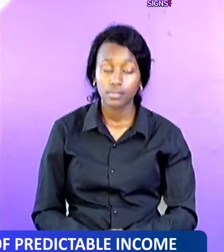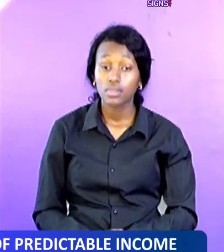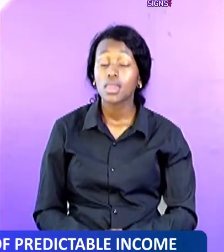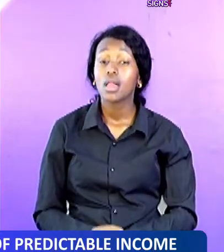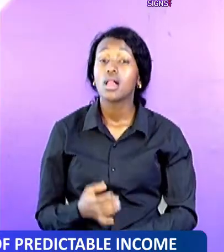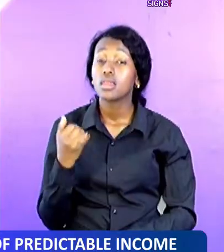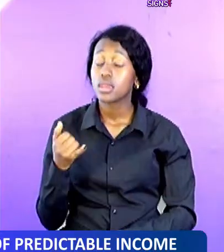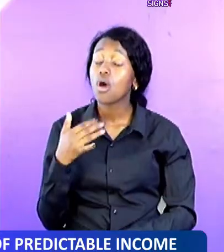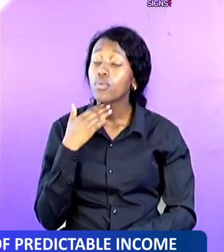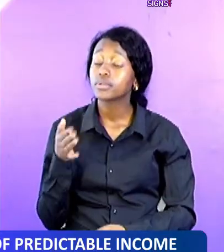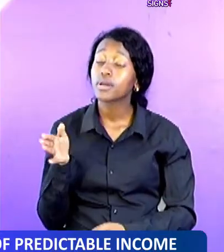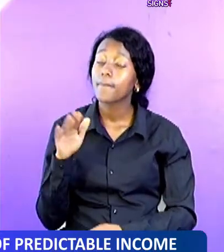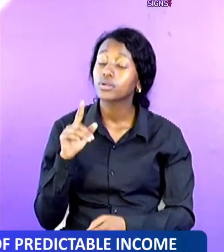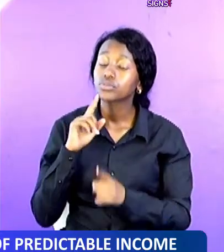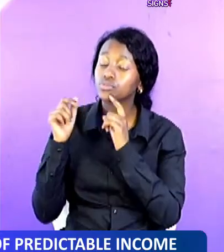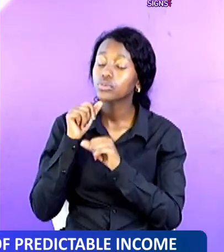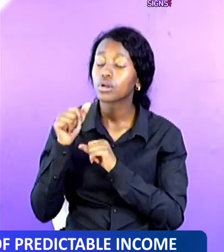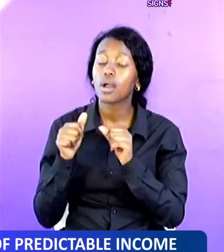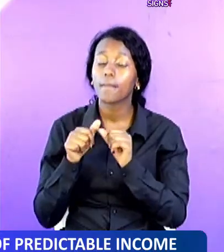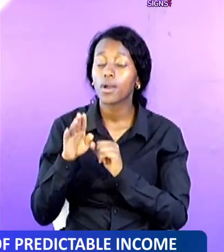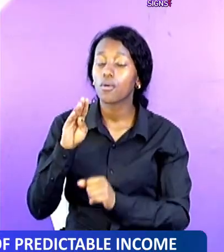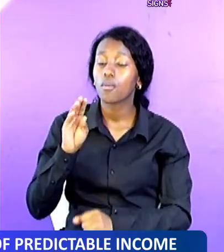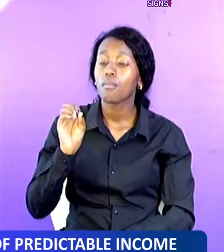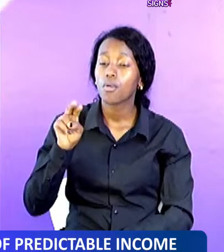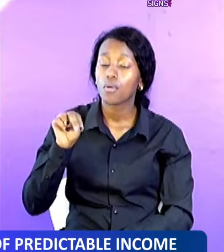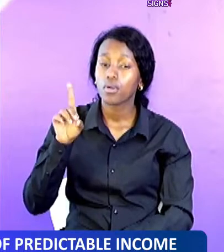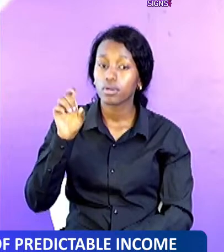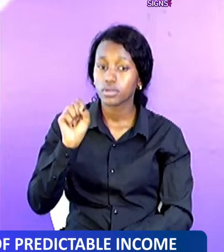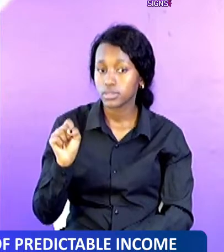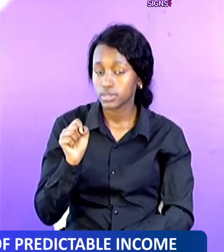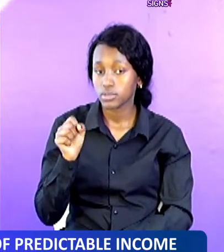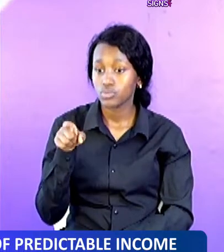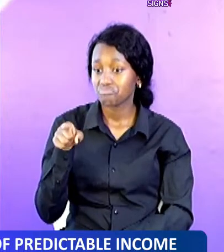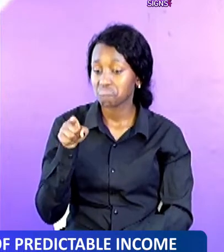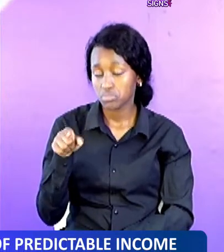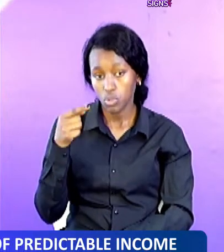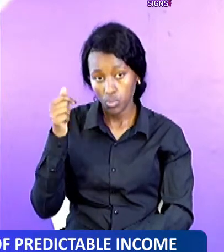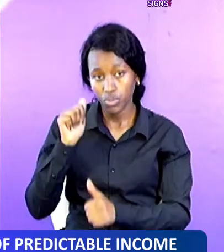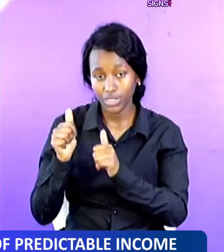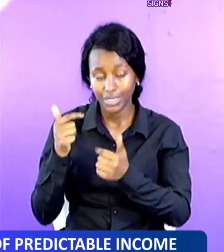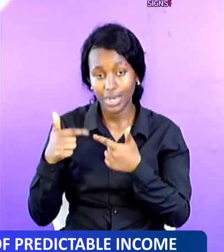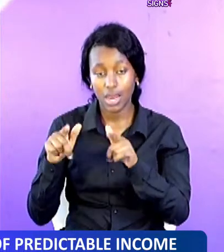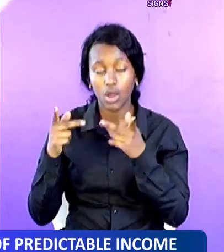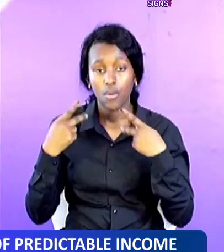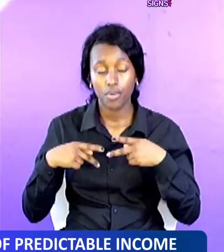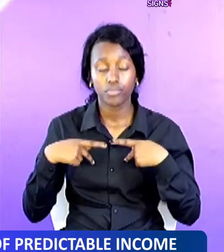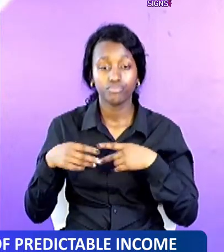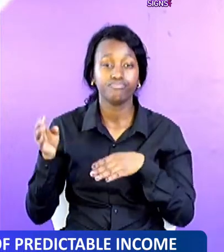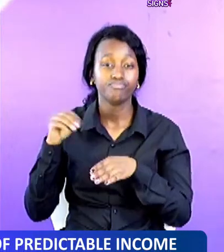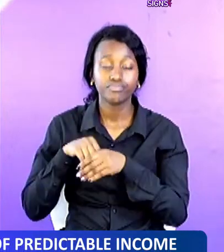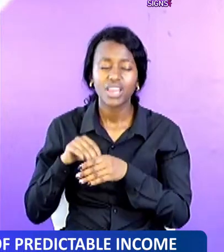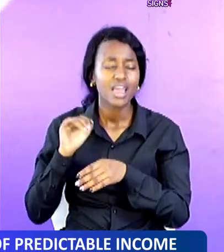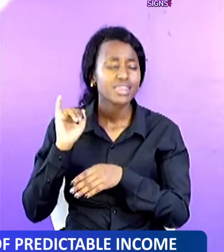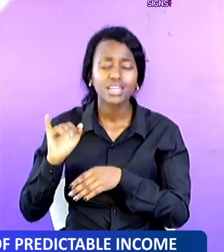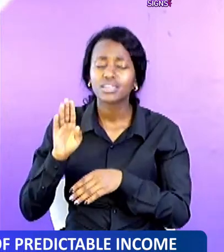conversation on bonds as a source of income. For someone who's never invested in bonds, what exactly are